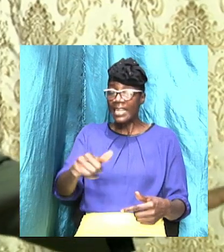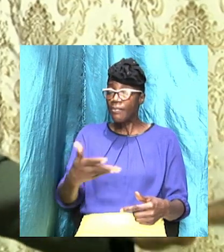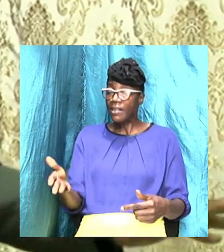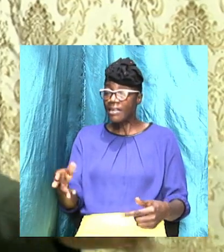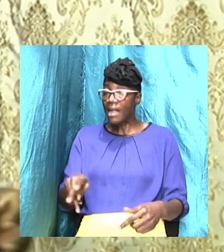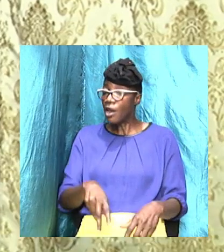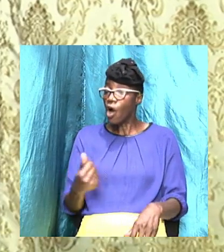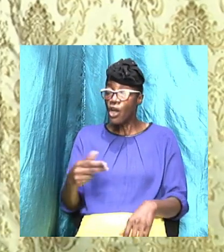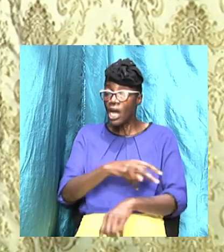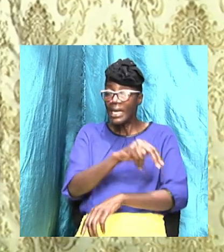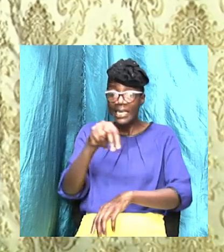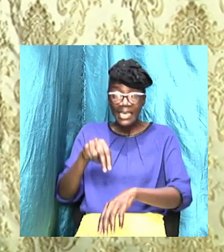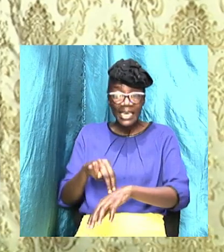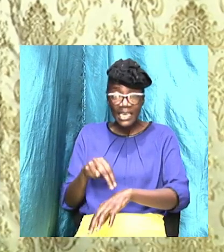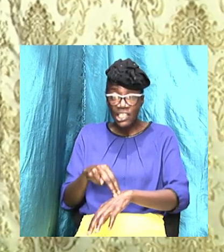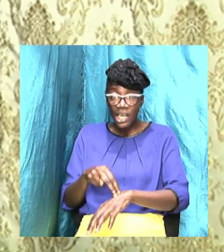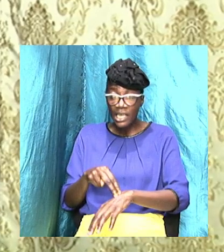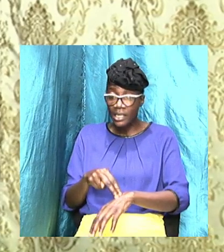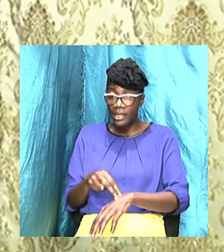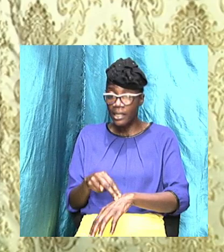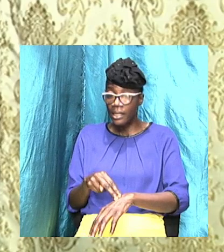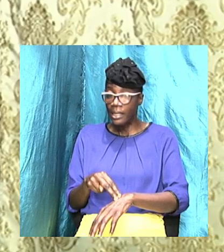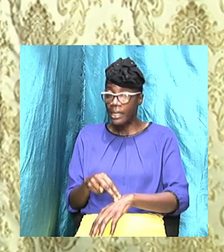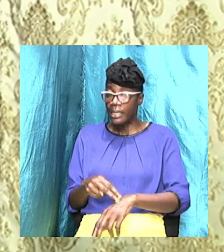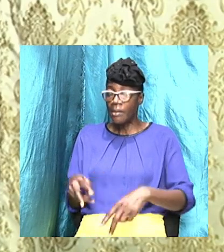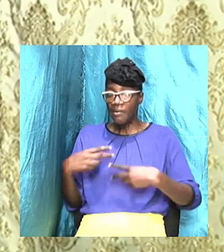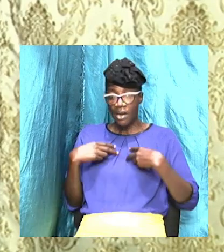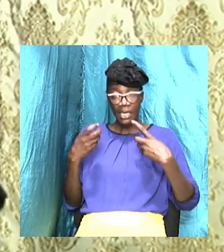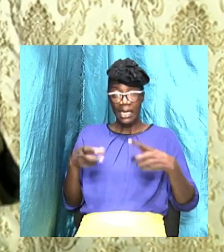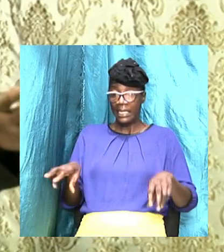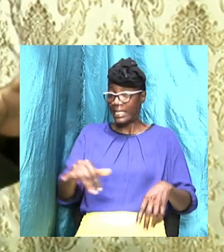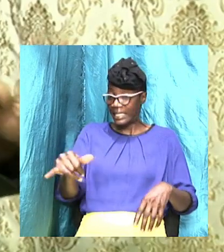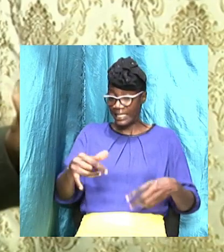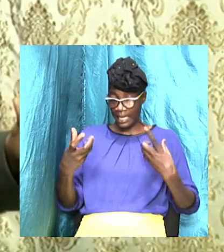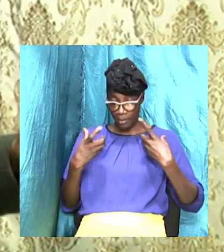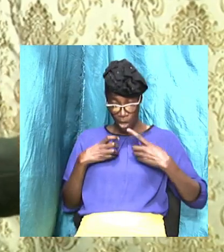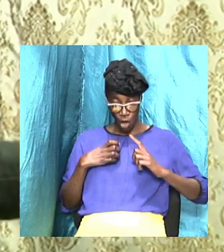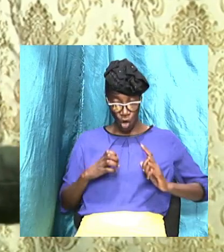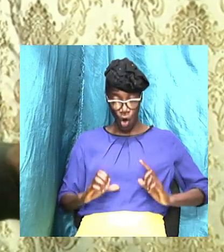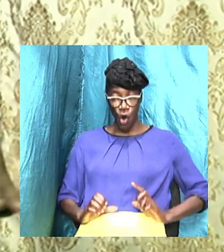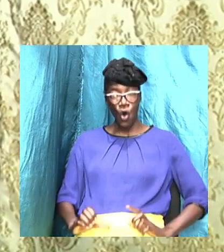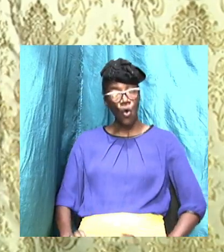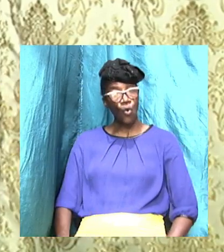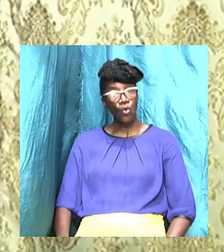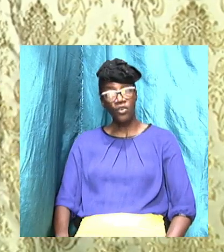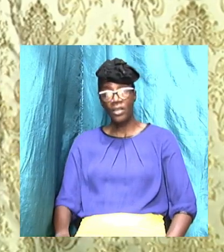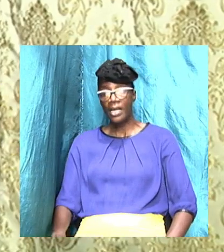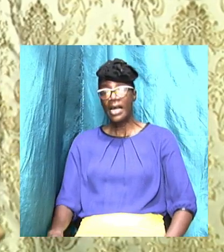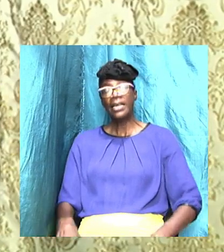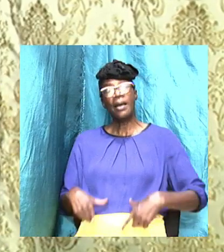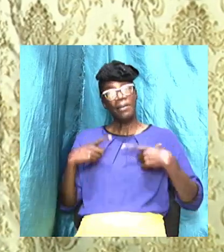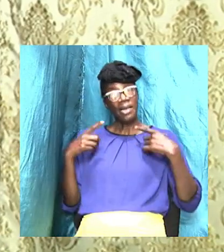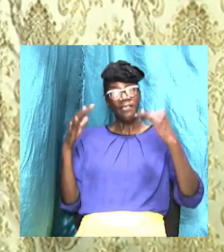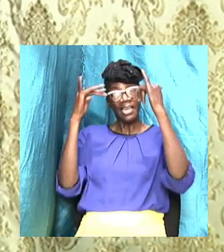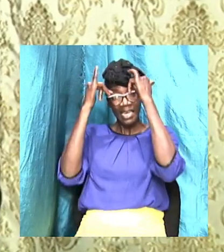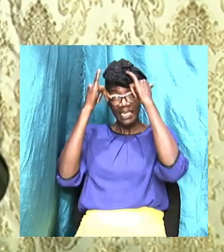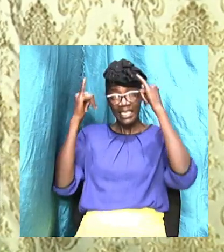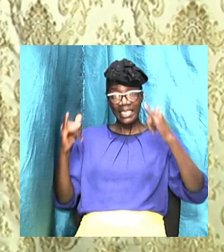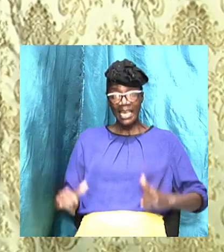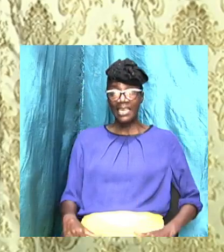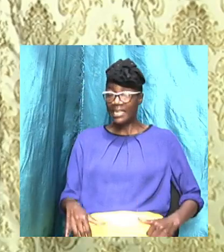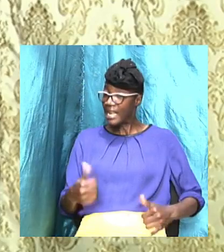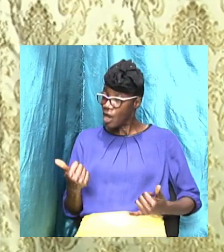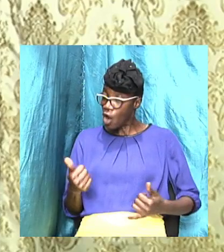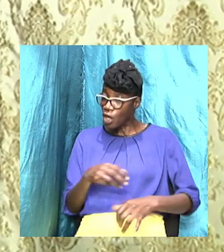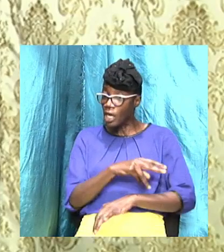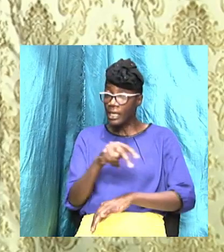nation ate. They had on the same clothes that the other nation. They live in tent like the other nation. So what